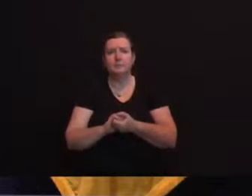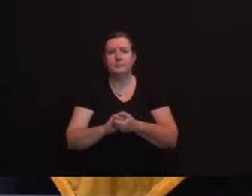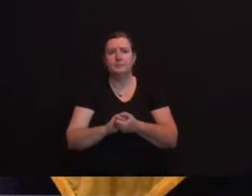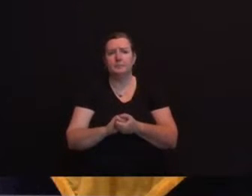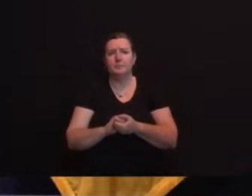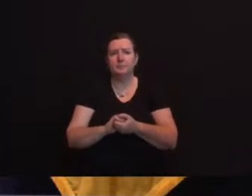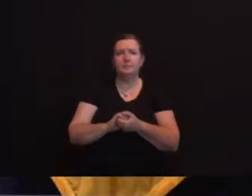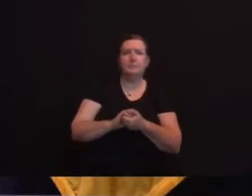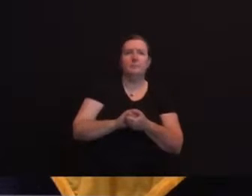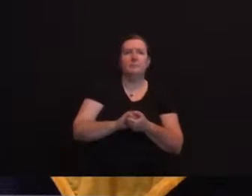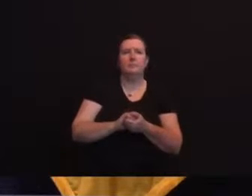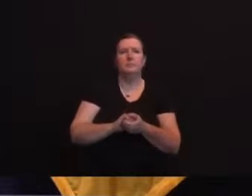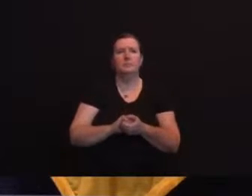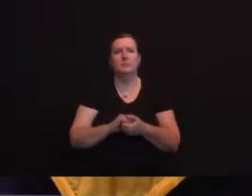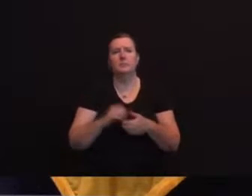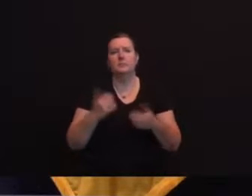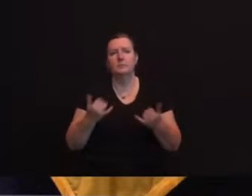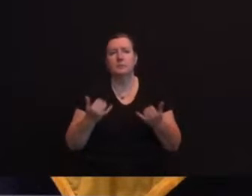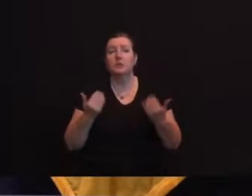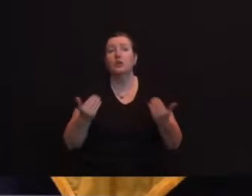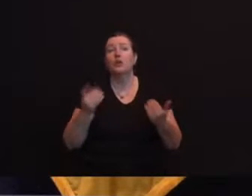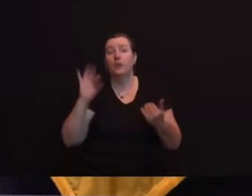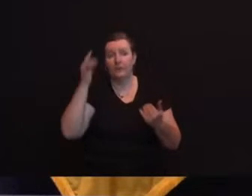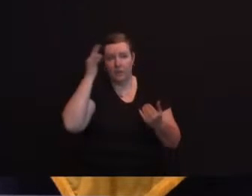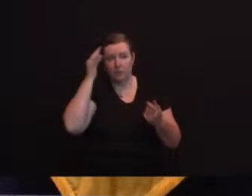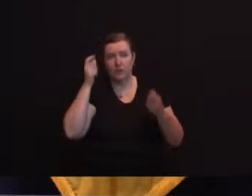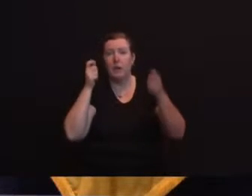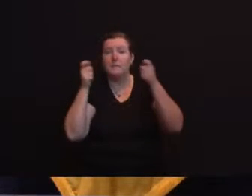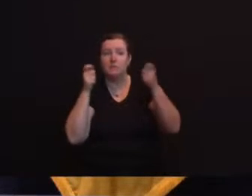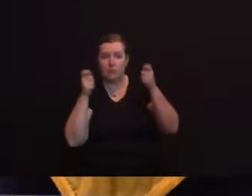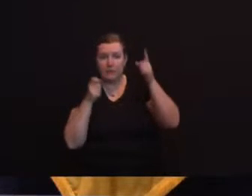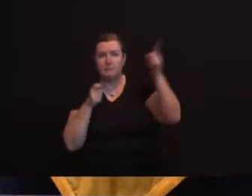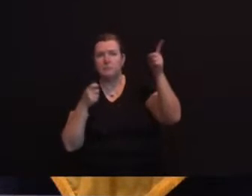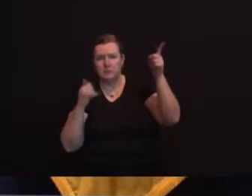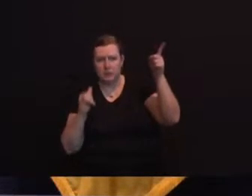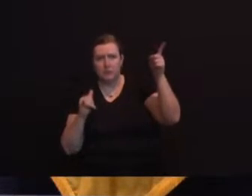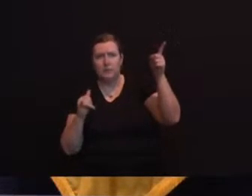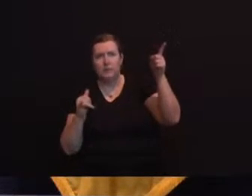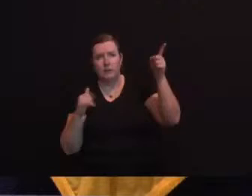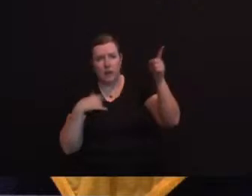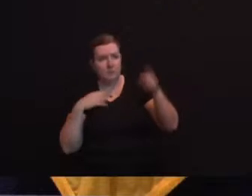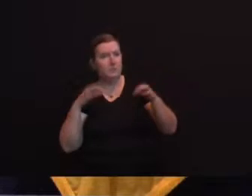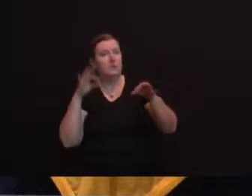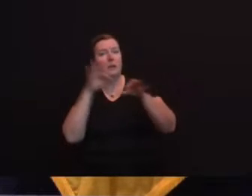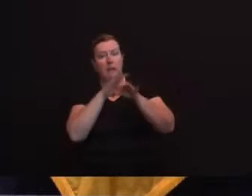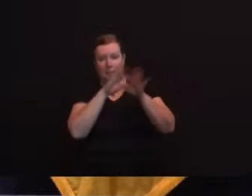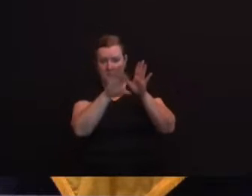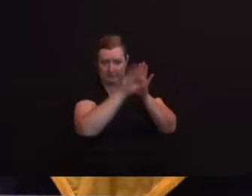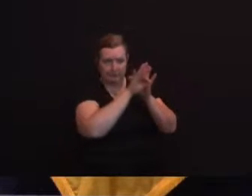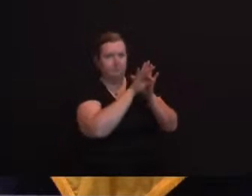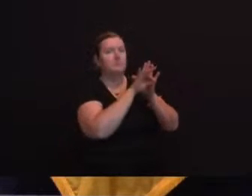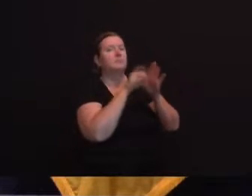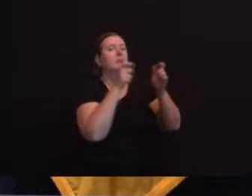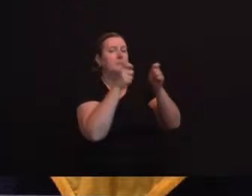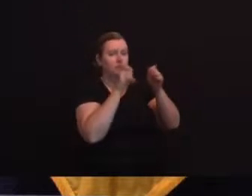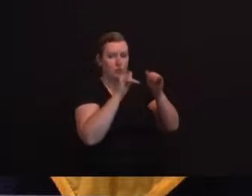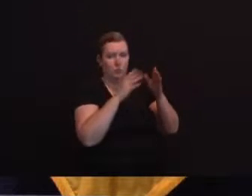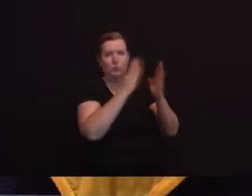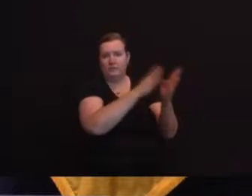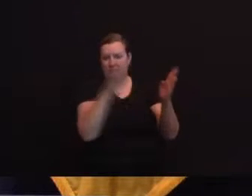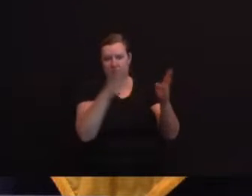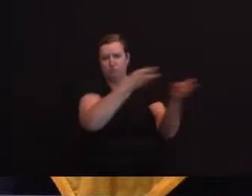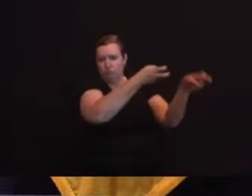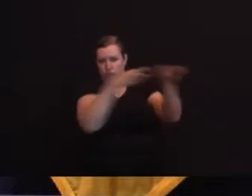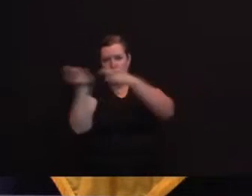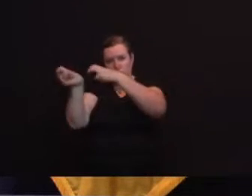to be a current federal administration, and there's been an elected administration, and President-elect Biden's, I think, co-chair of